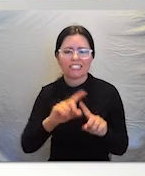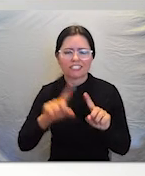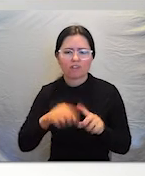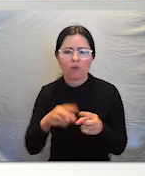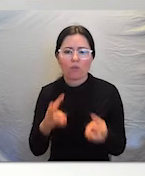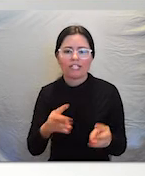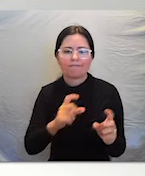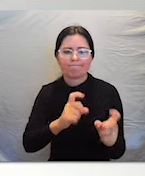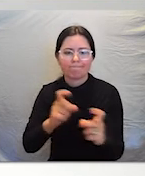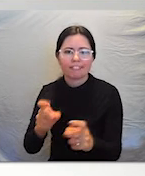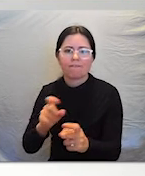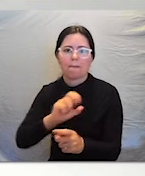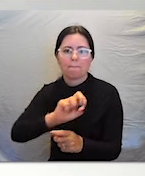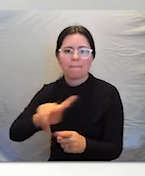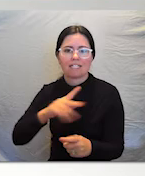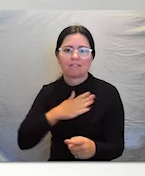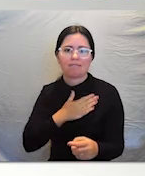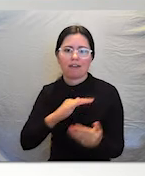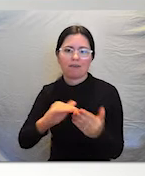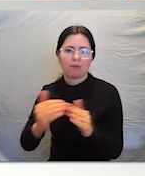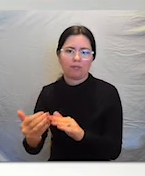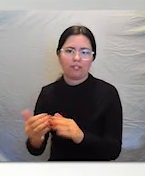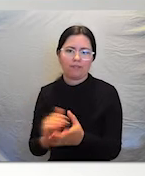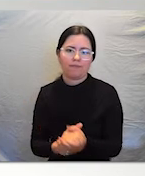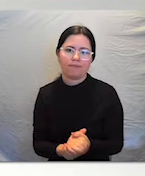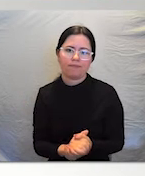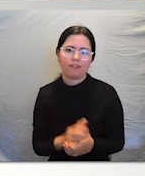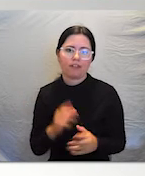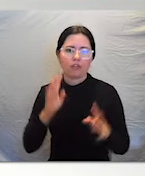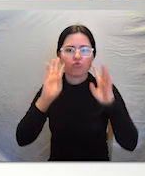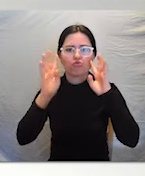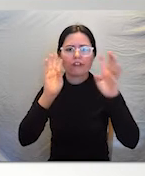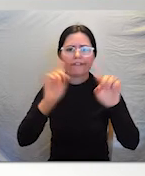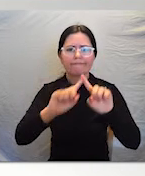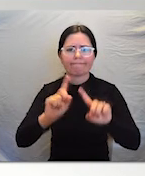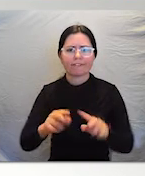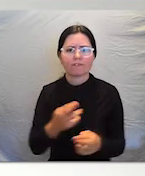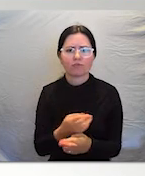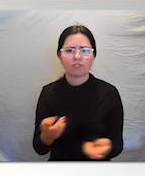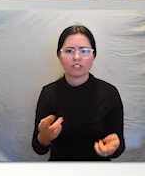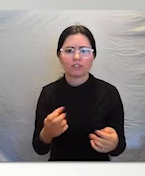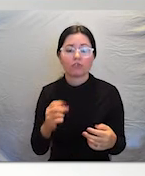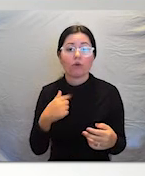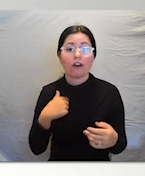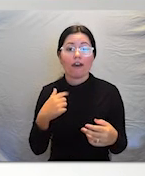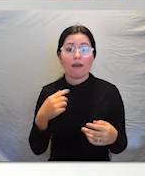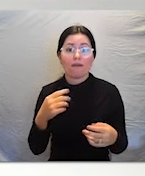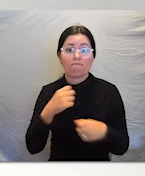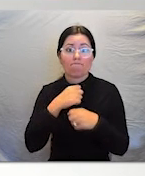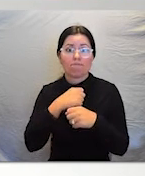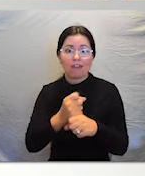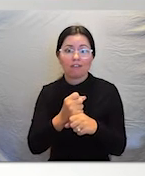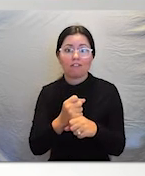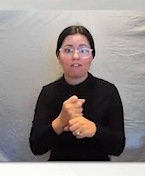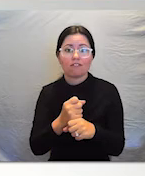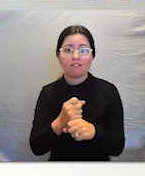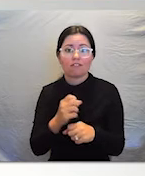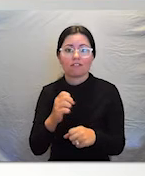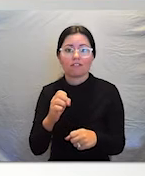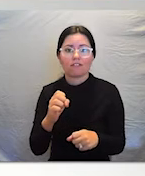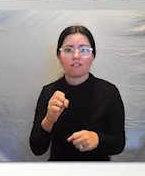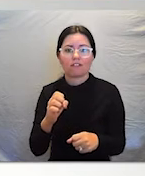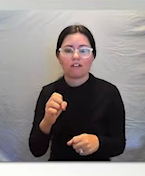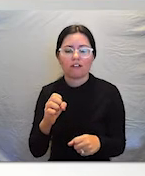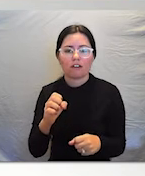is my way of doing it, creating resources. So I created the Employ to Empower